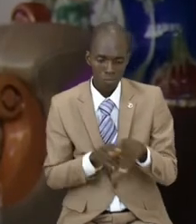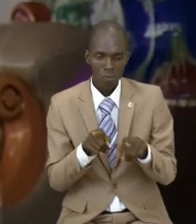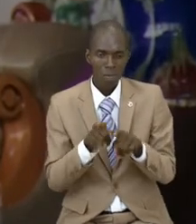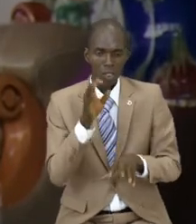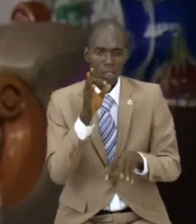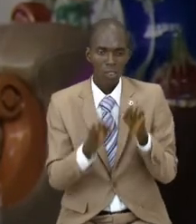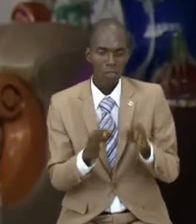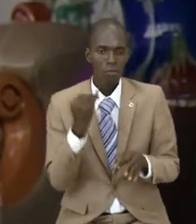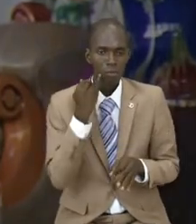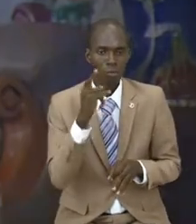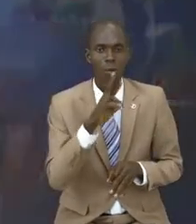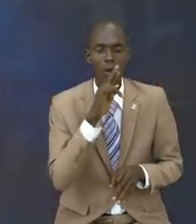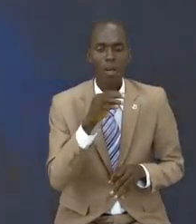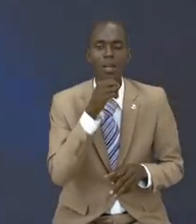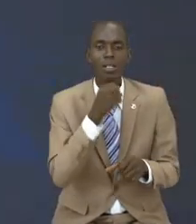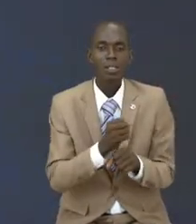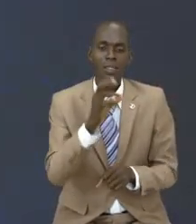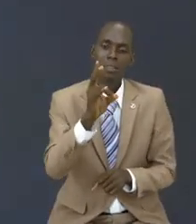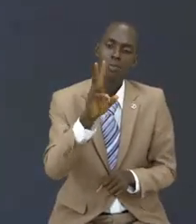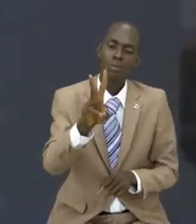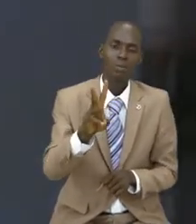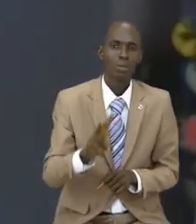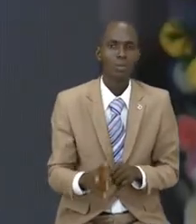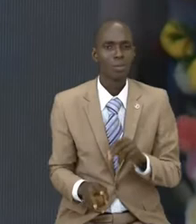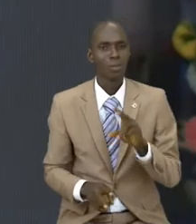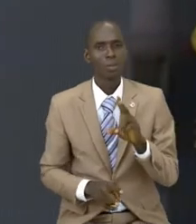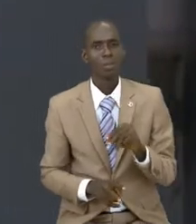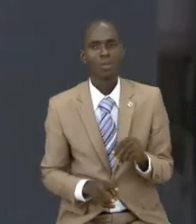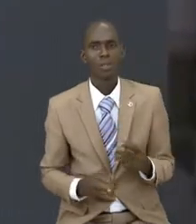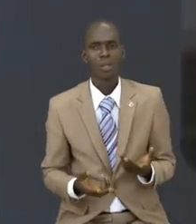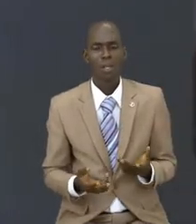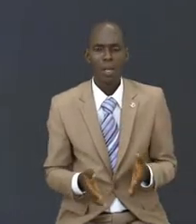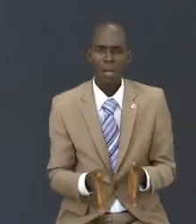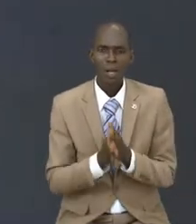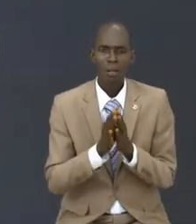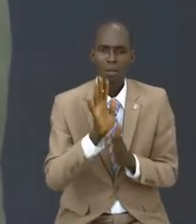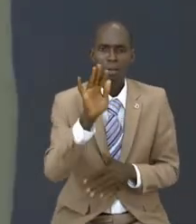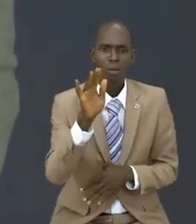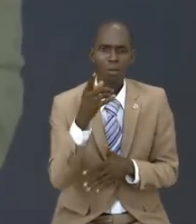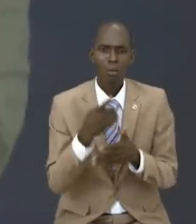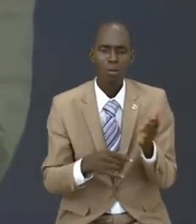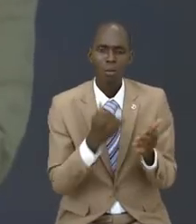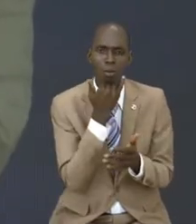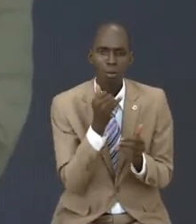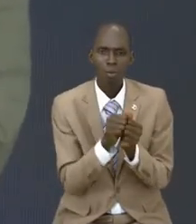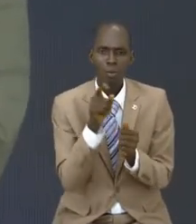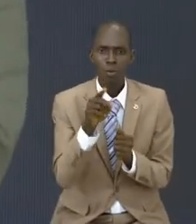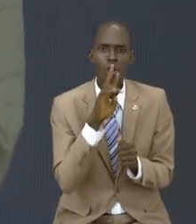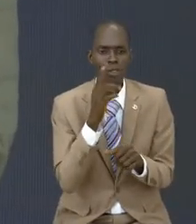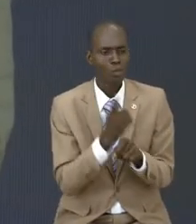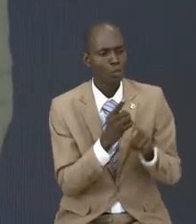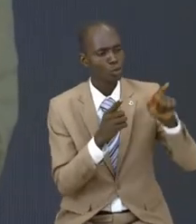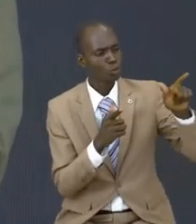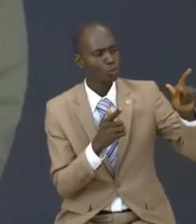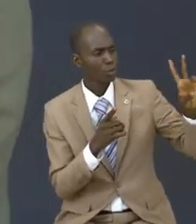it's like you cannot carry yourself. And then we say, what's the matter with you? You're just